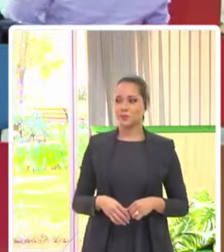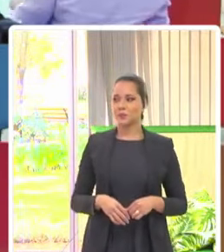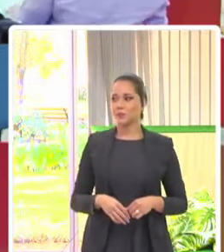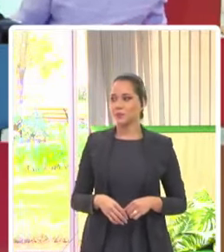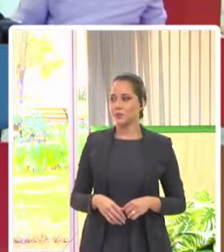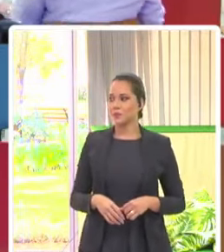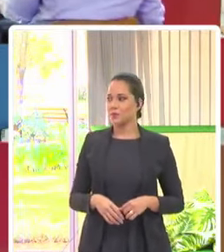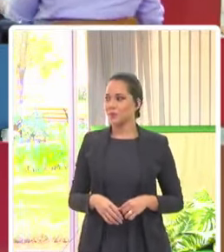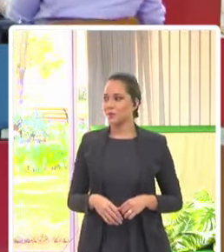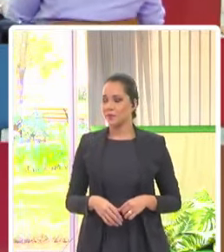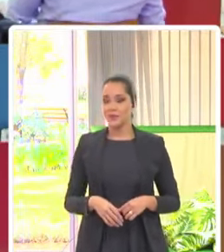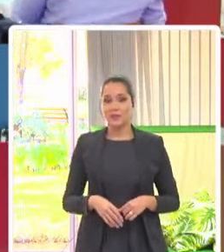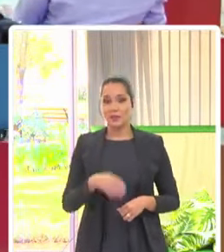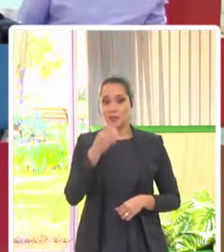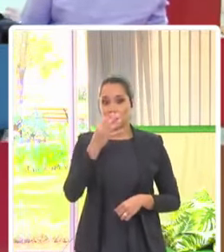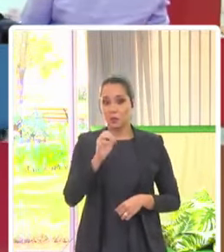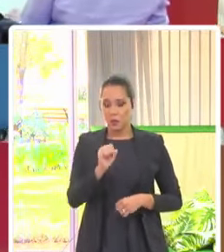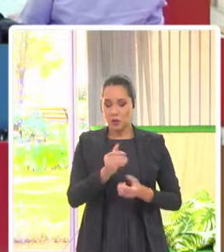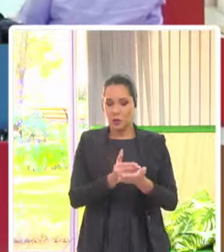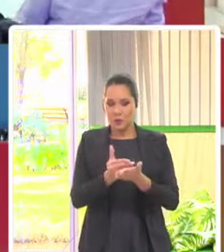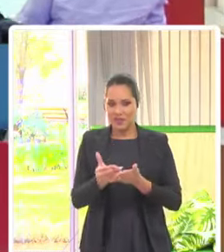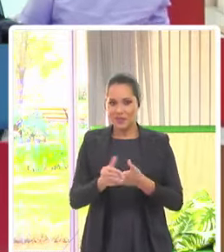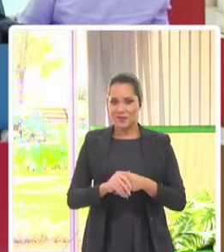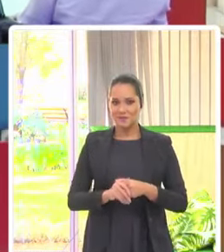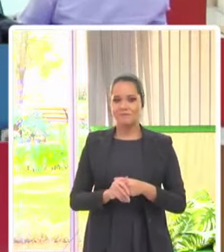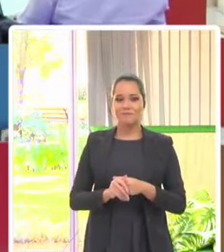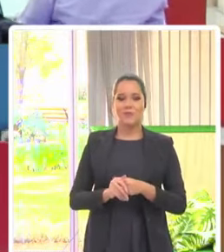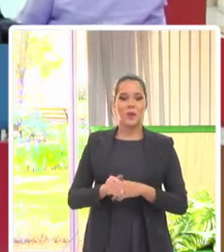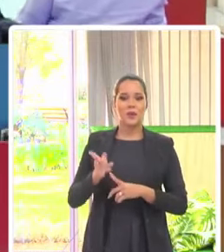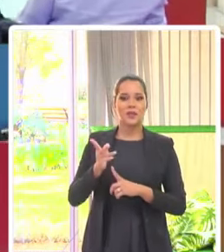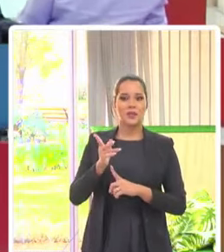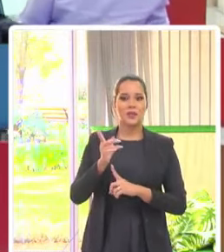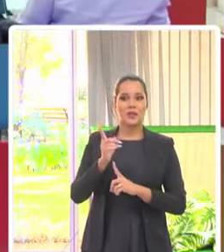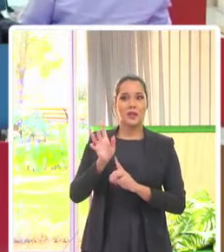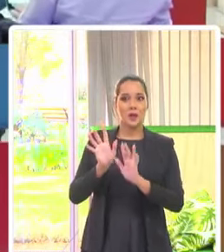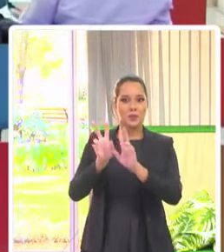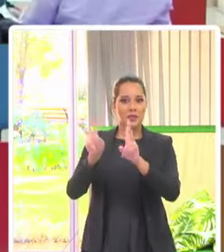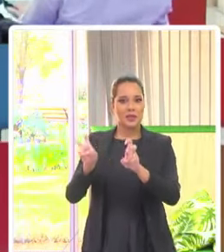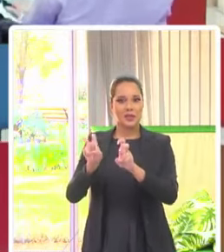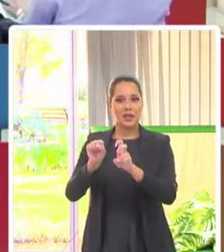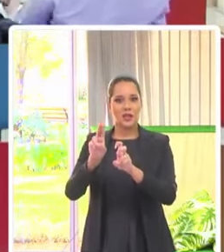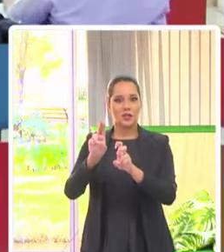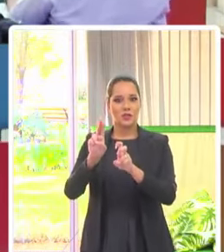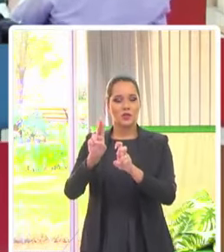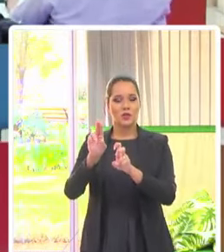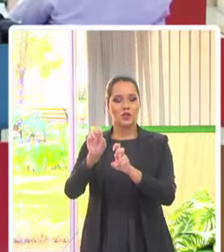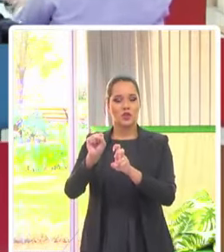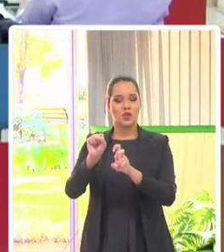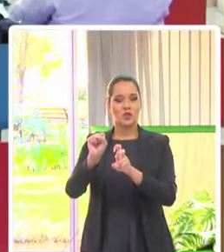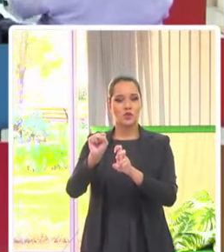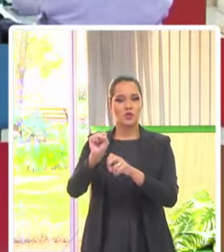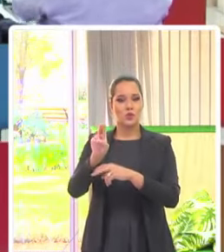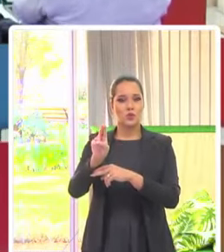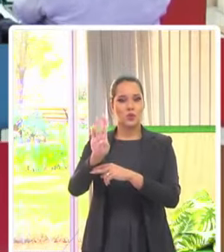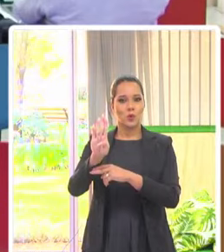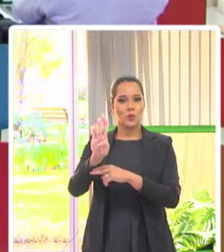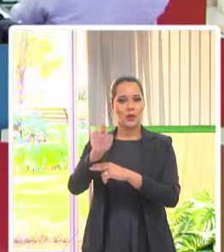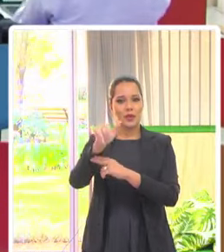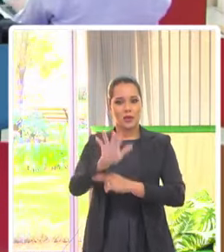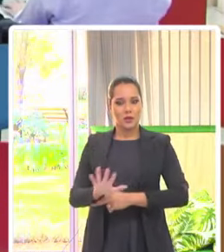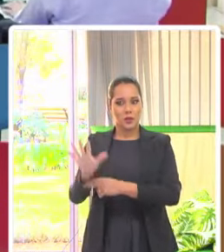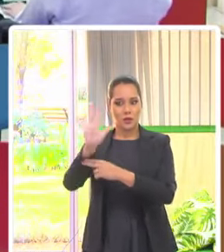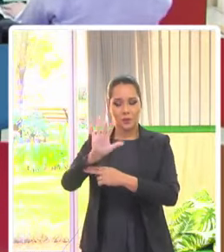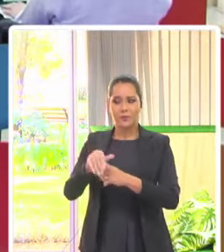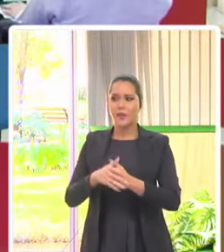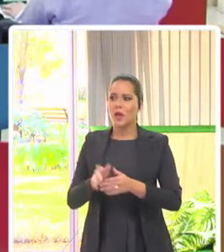I can go first with the subnational, and then Dhruva, you can take the second part. It's a really interesting